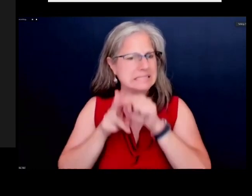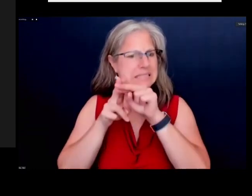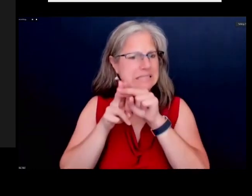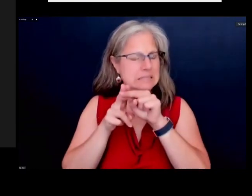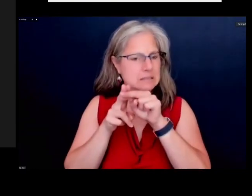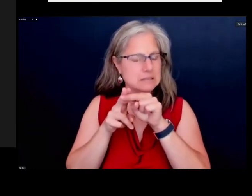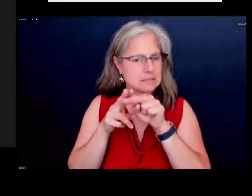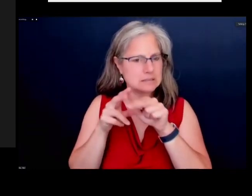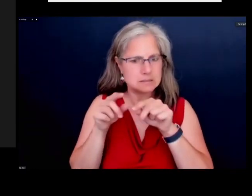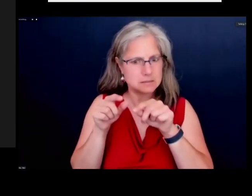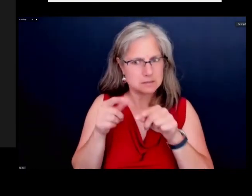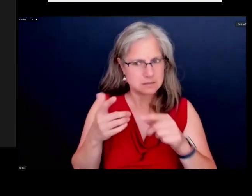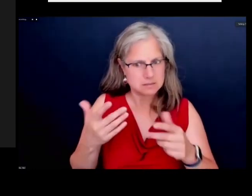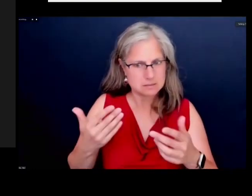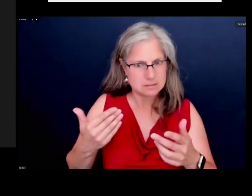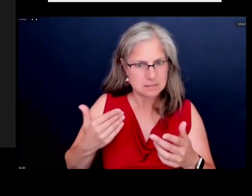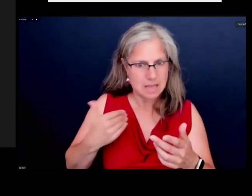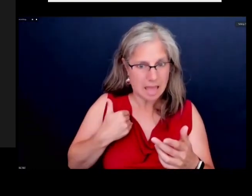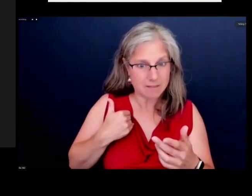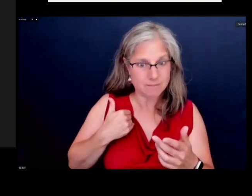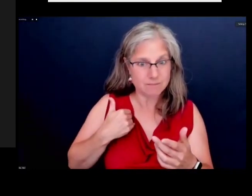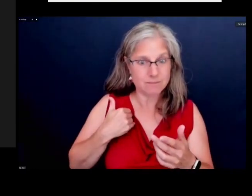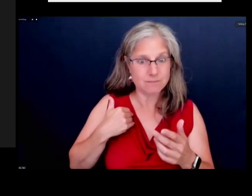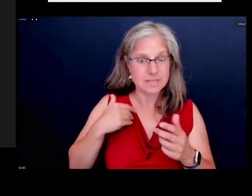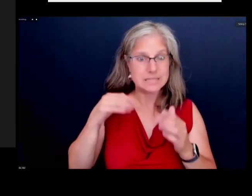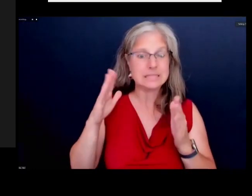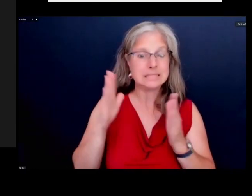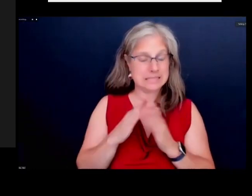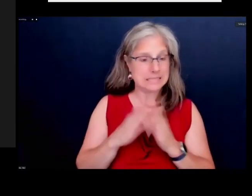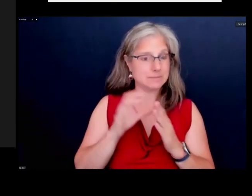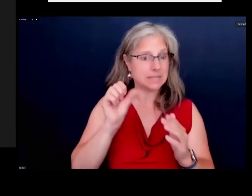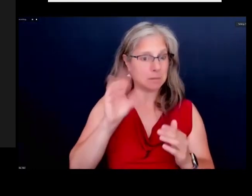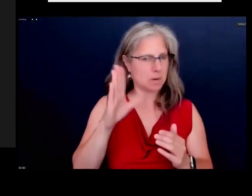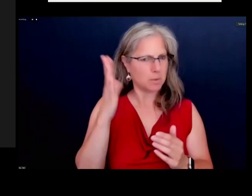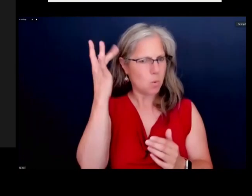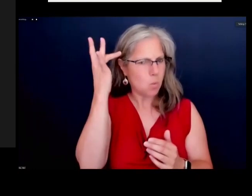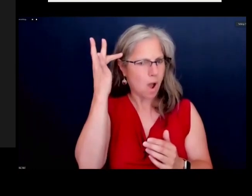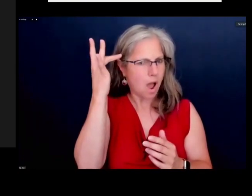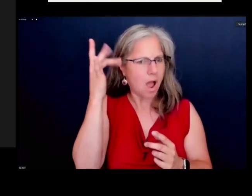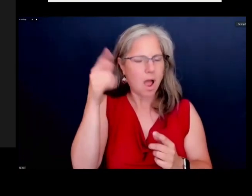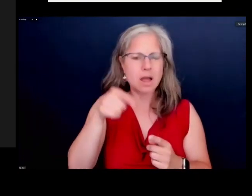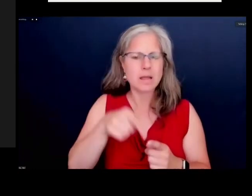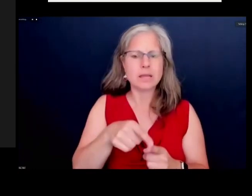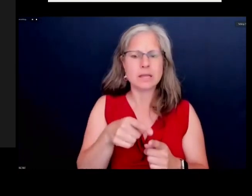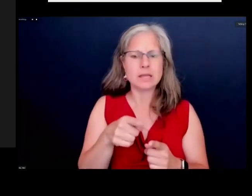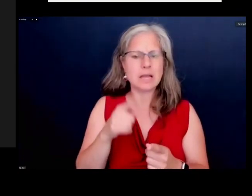of this situation? Are there less people vaccinated there, or maybe